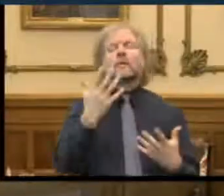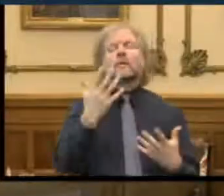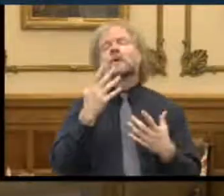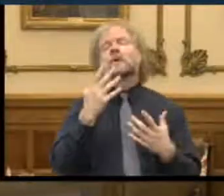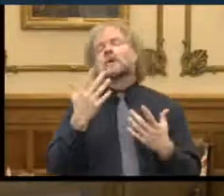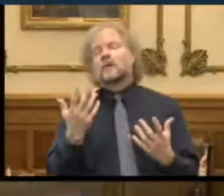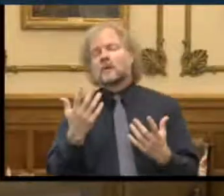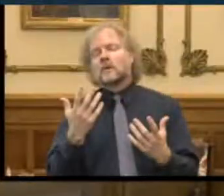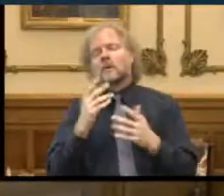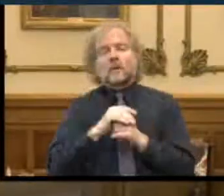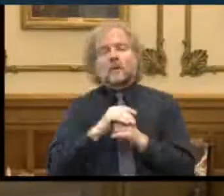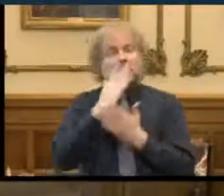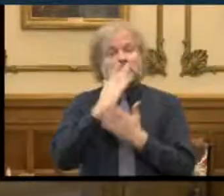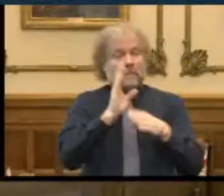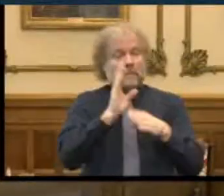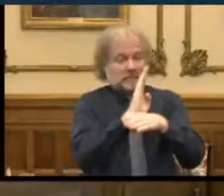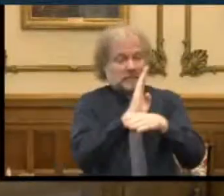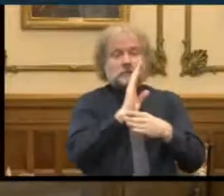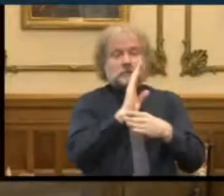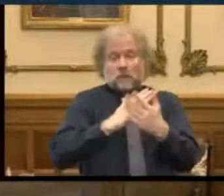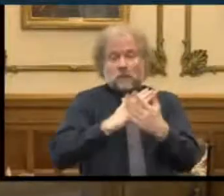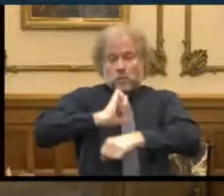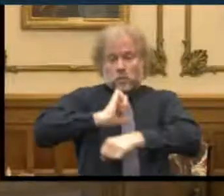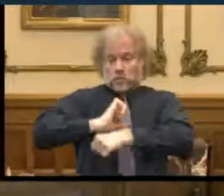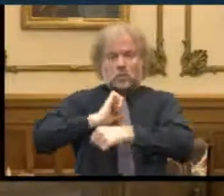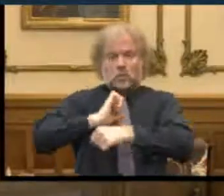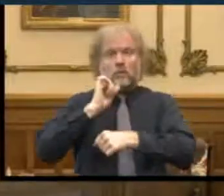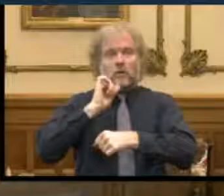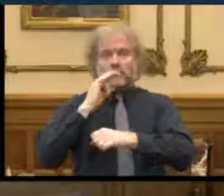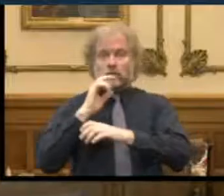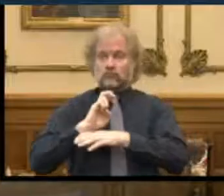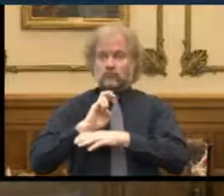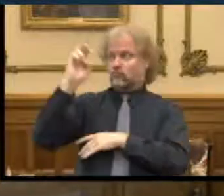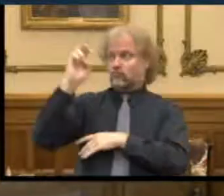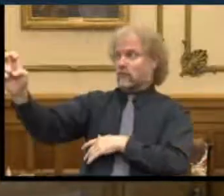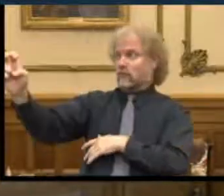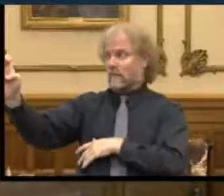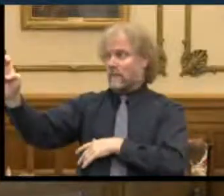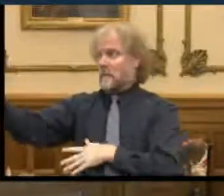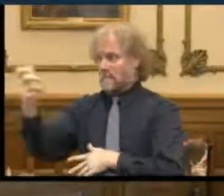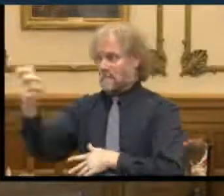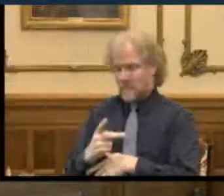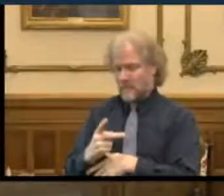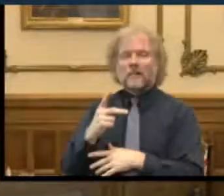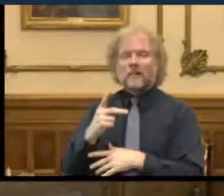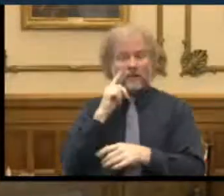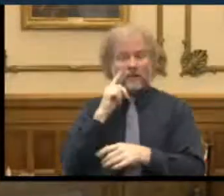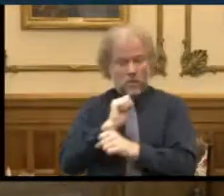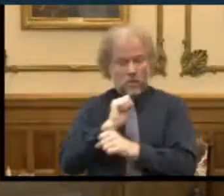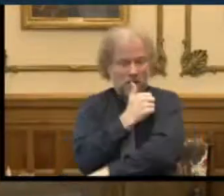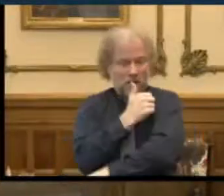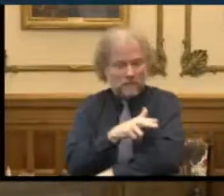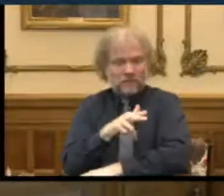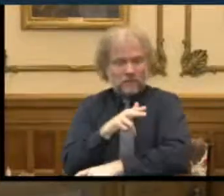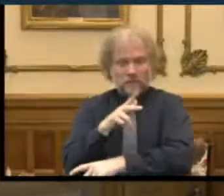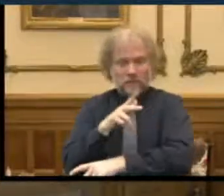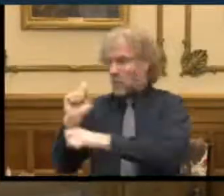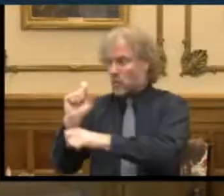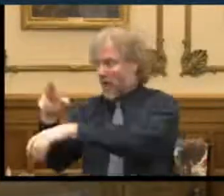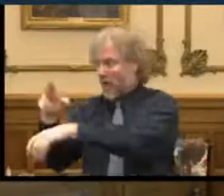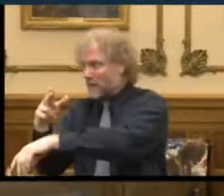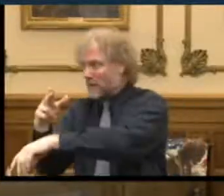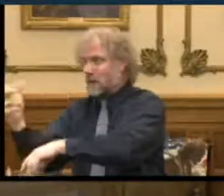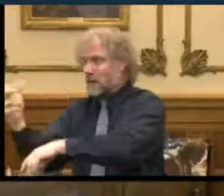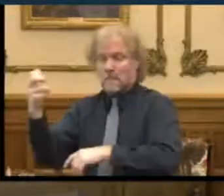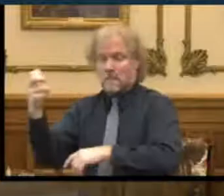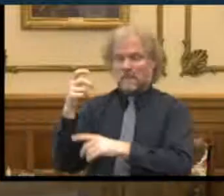some other businesses and work, if you travel and you come back now, or if you work in a hospital system and travel and come back from an area where there's a